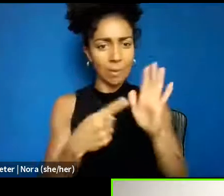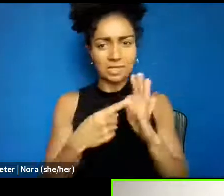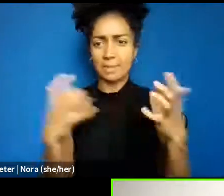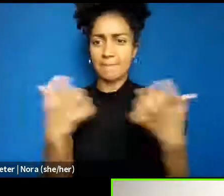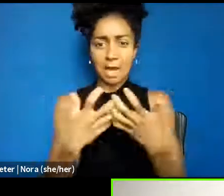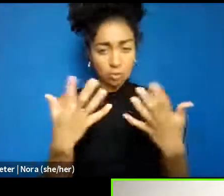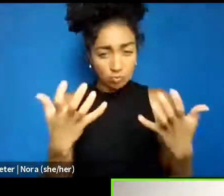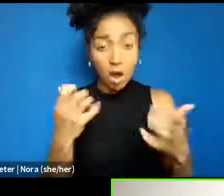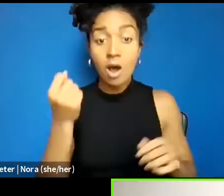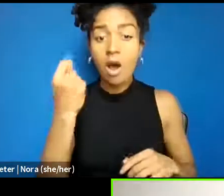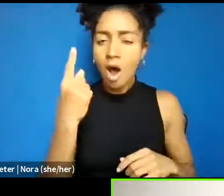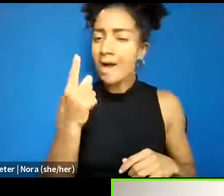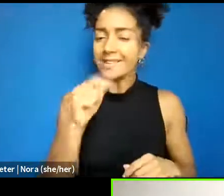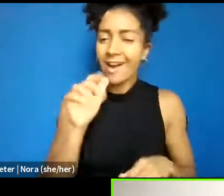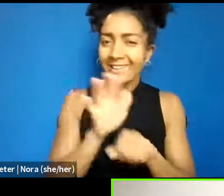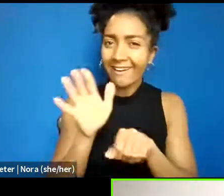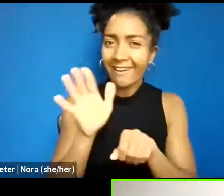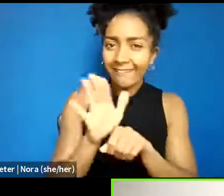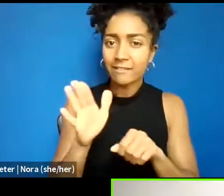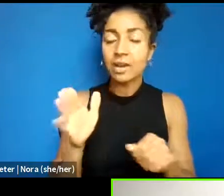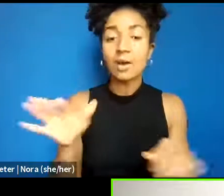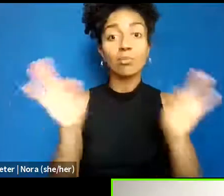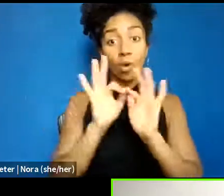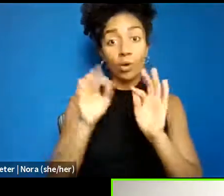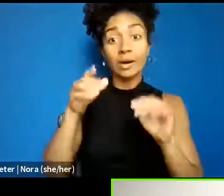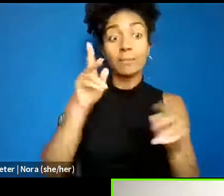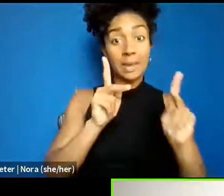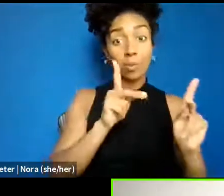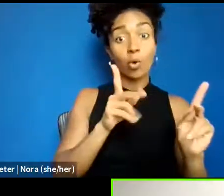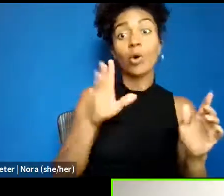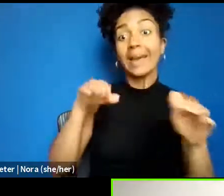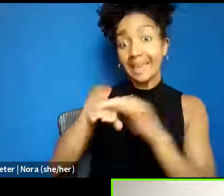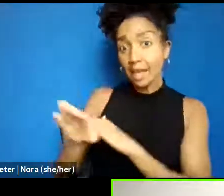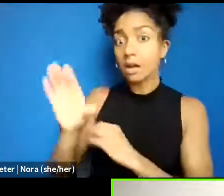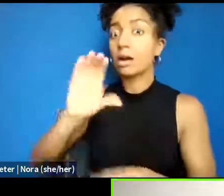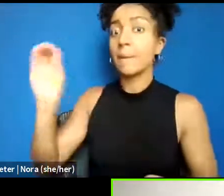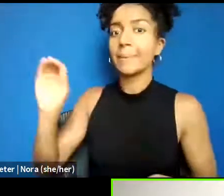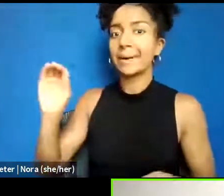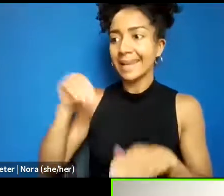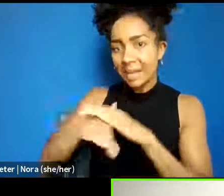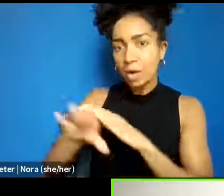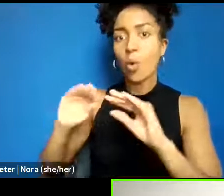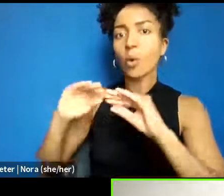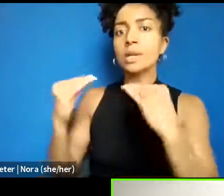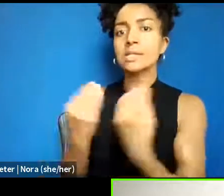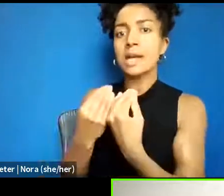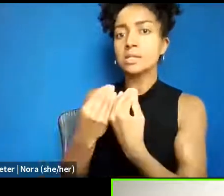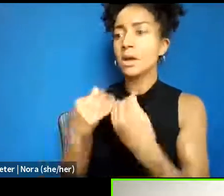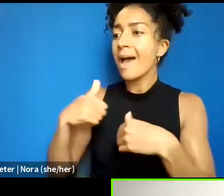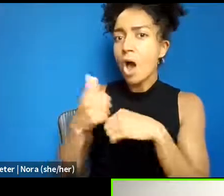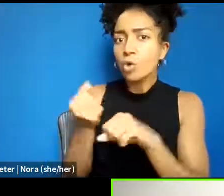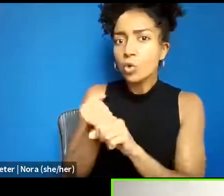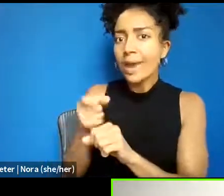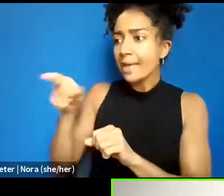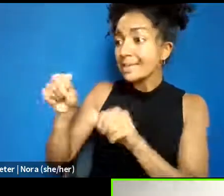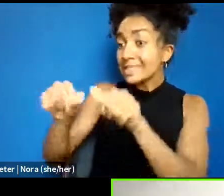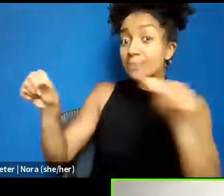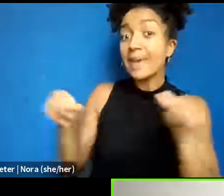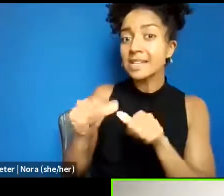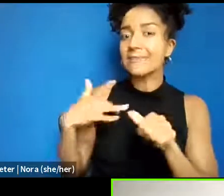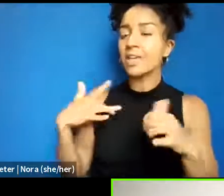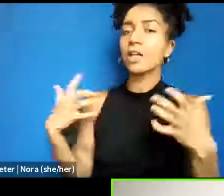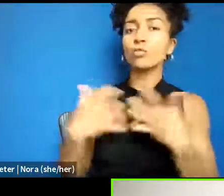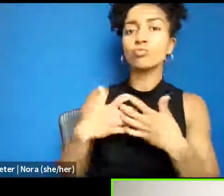an organization, how are you creating a space where they can be exactly who they need to be so that they can do their best work, right? So that they can